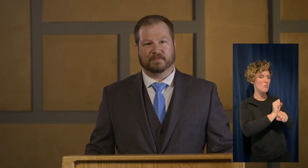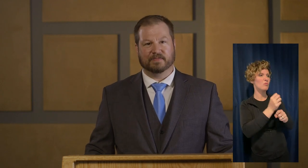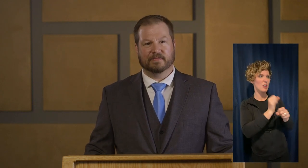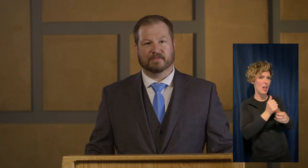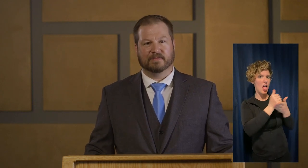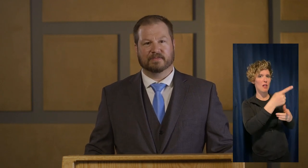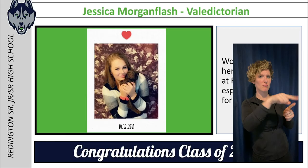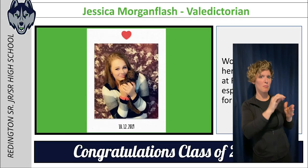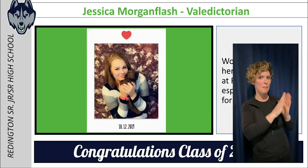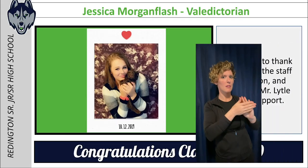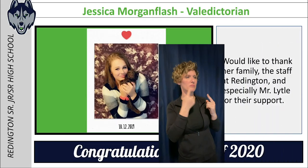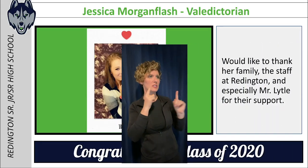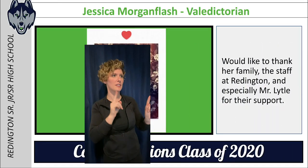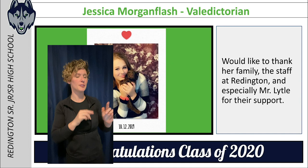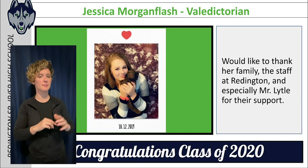begin.